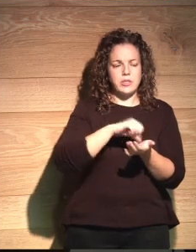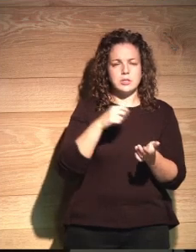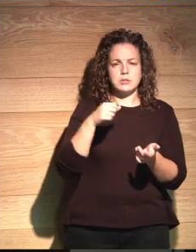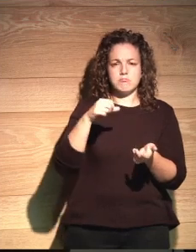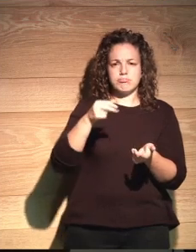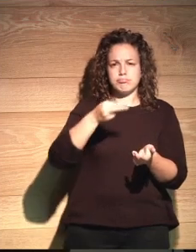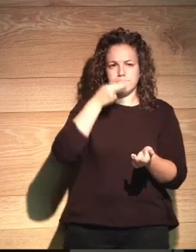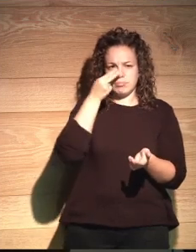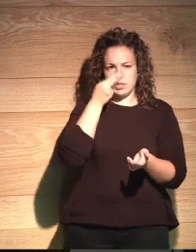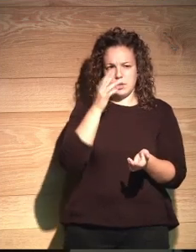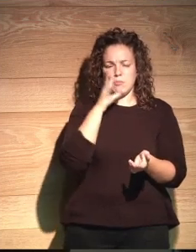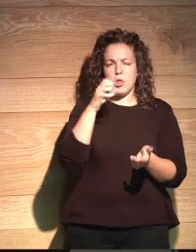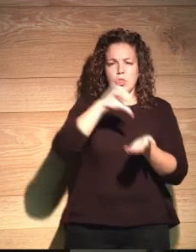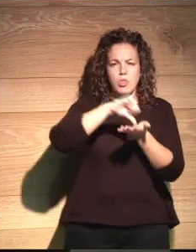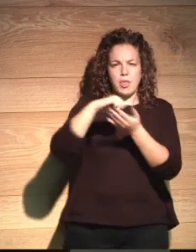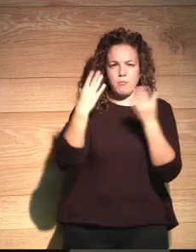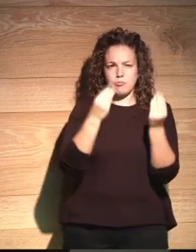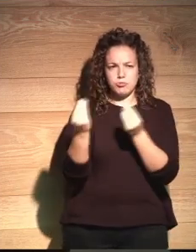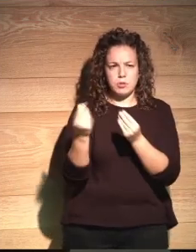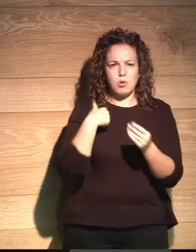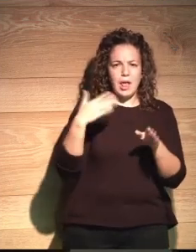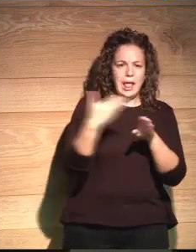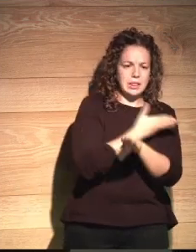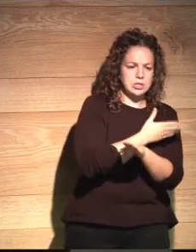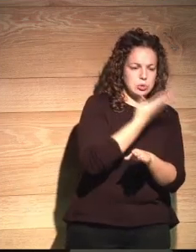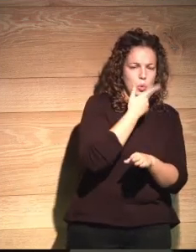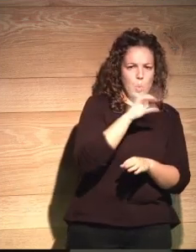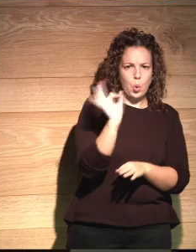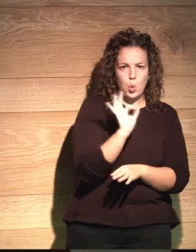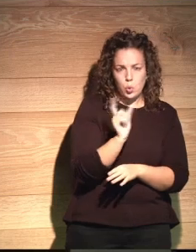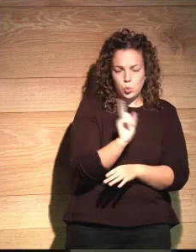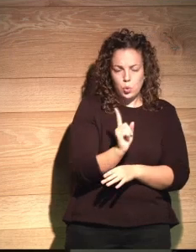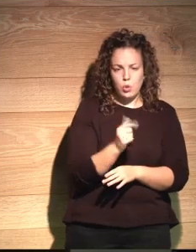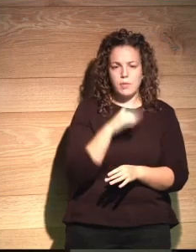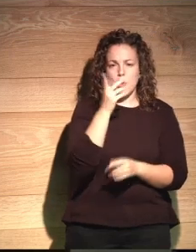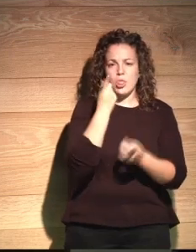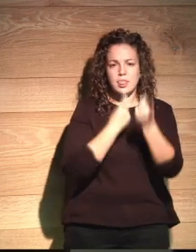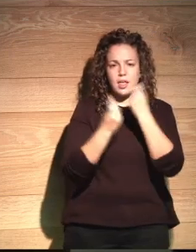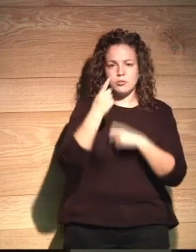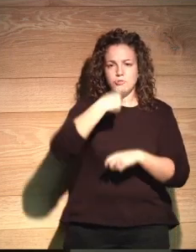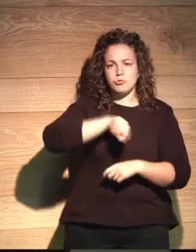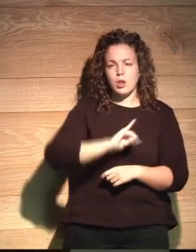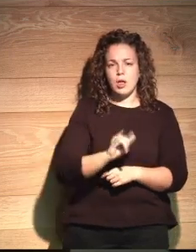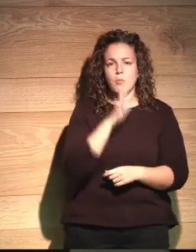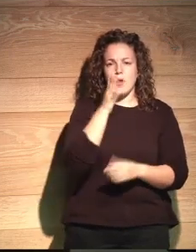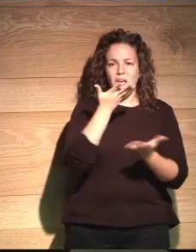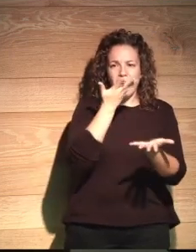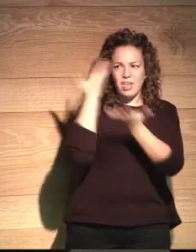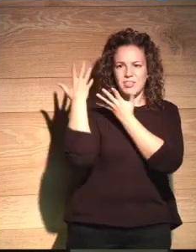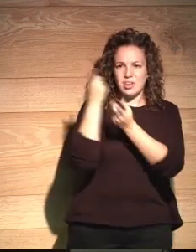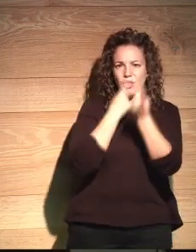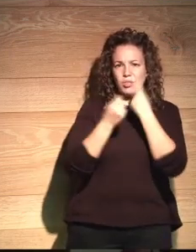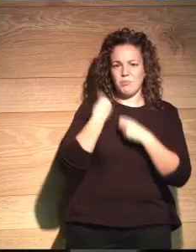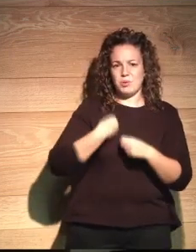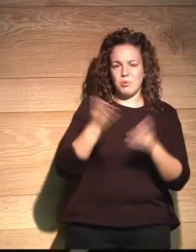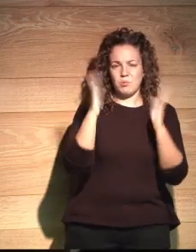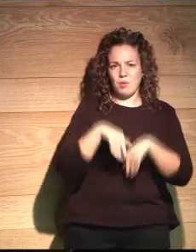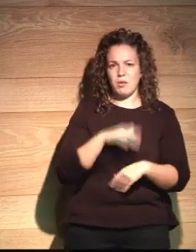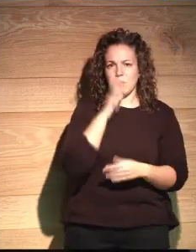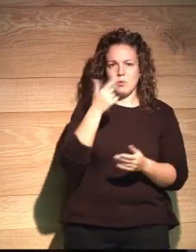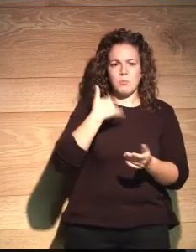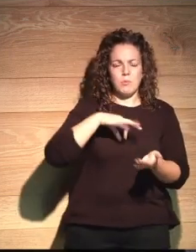before. The data dimension wasn't there in this way just 5 or 10 years ago. But today we can understand the city in an amazing way that we